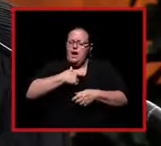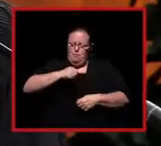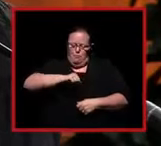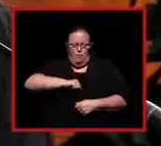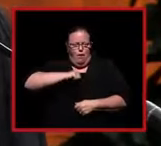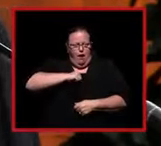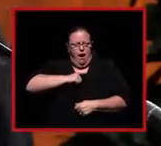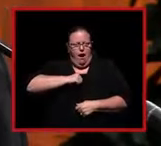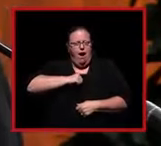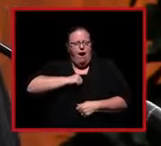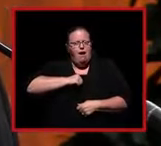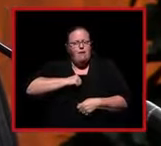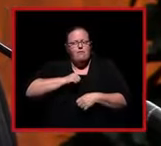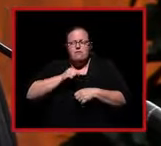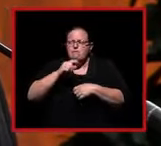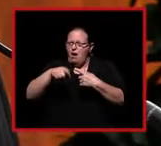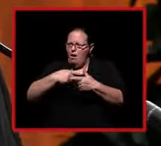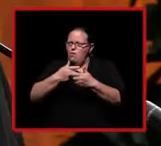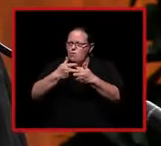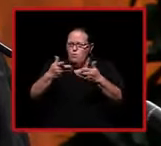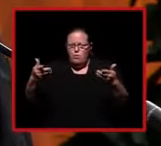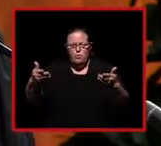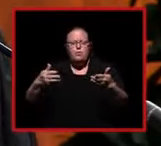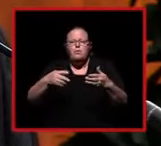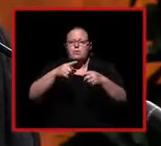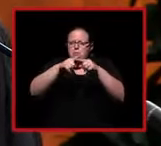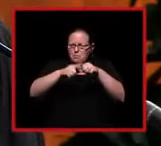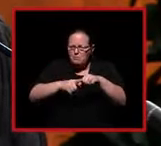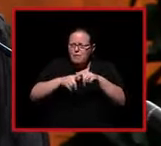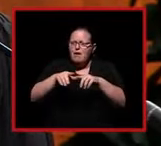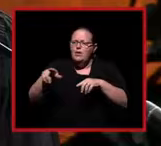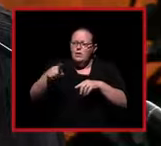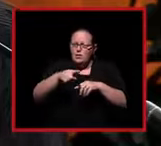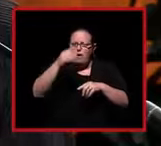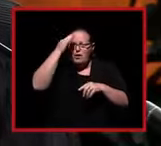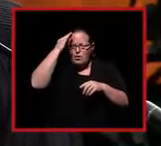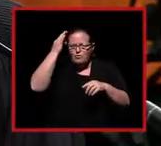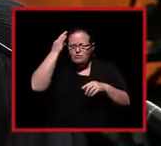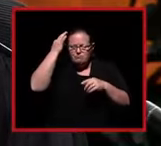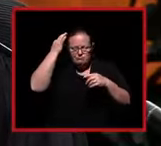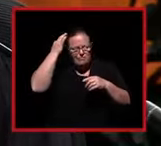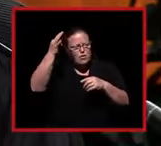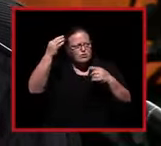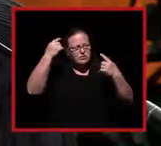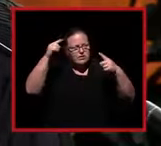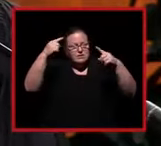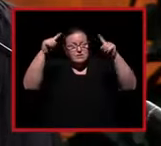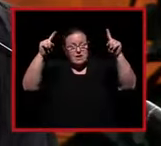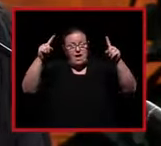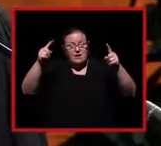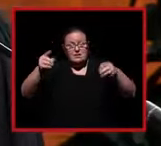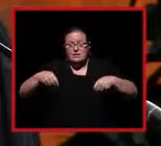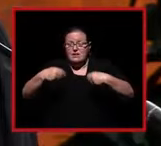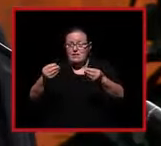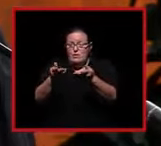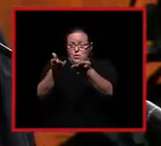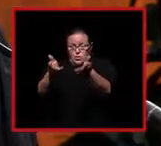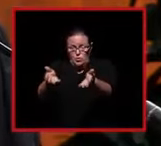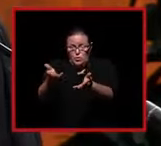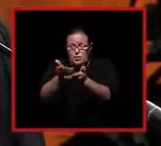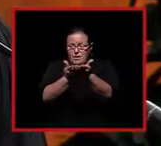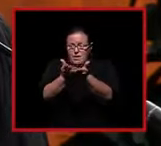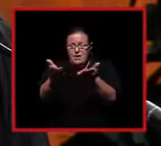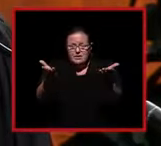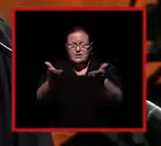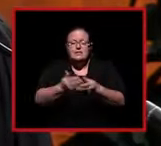you, and I am counting on you, and I know you are going to succeed. The future truly is in your hands.